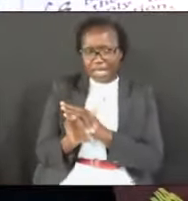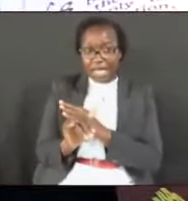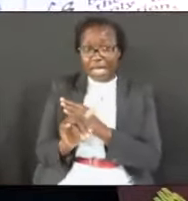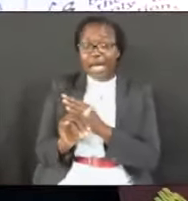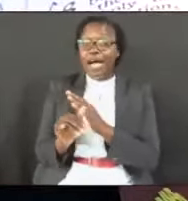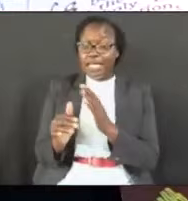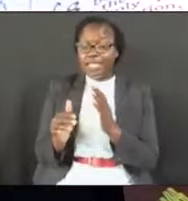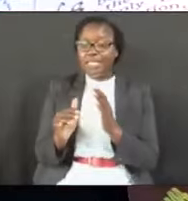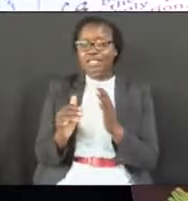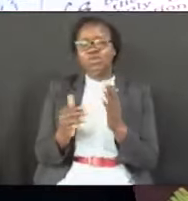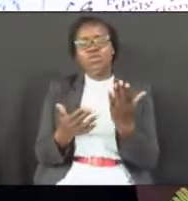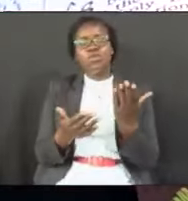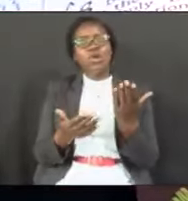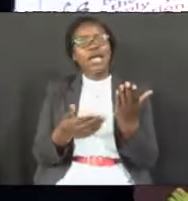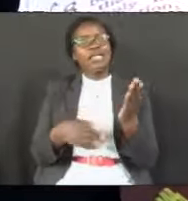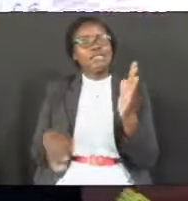expel